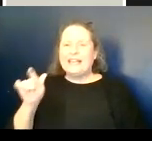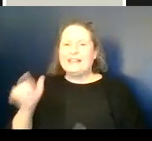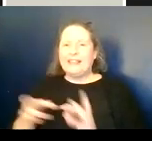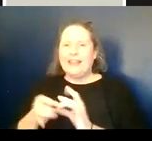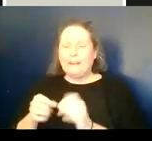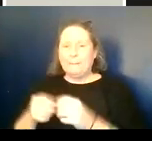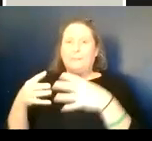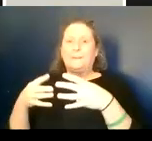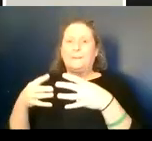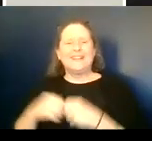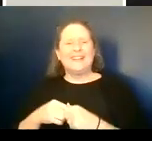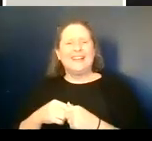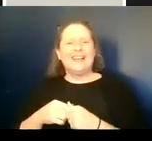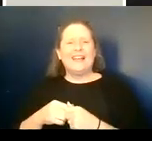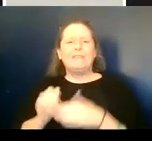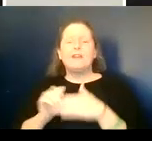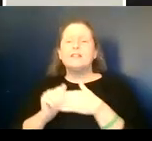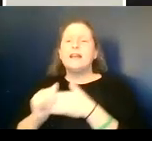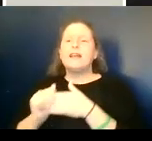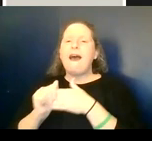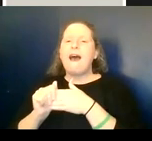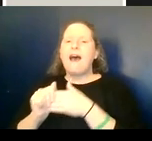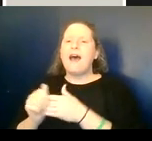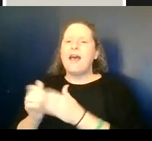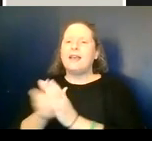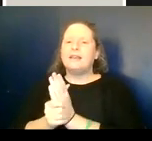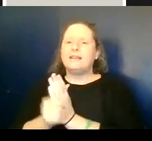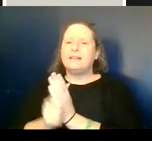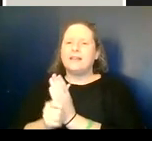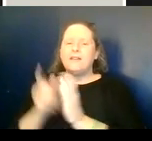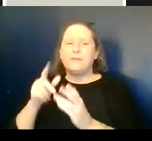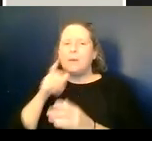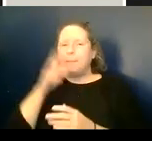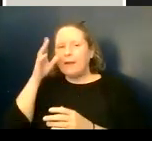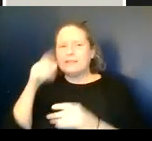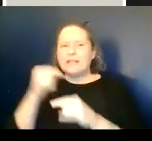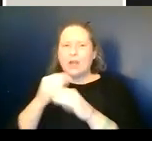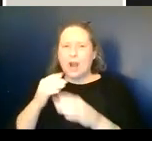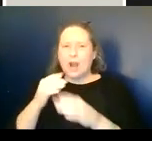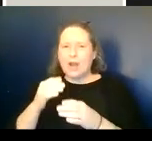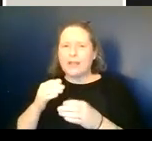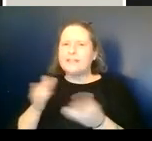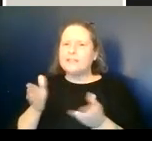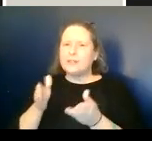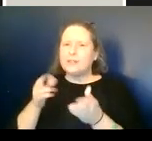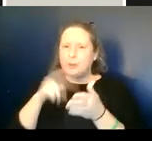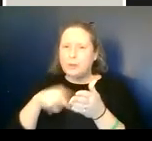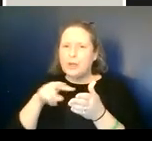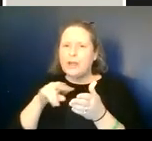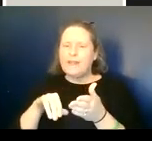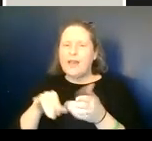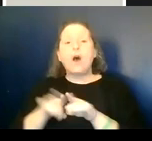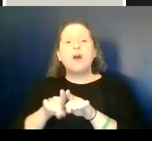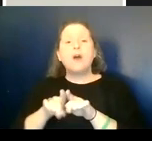for parents and guardians. So if you are a parent or guardian, I encourage you to look at that. Also, we are thinking of potentially